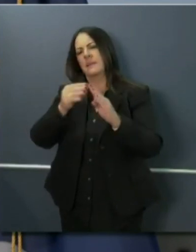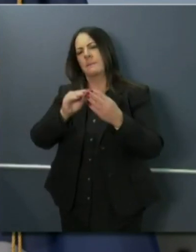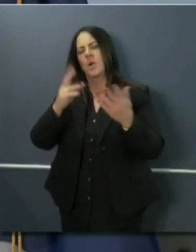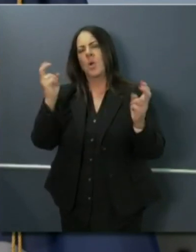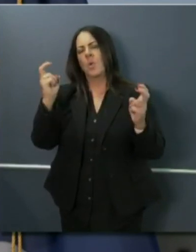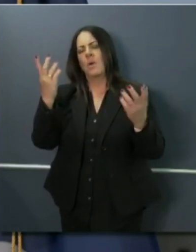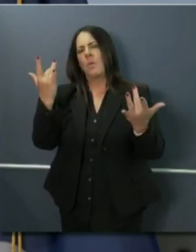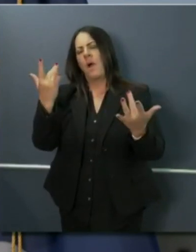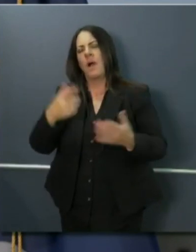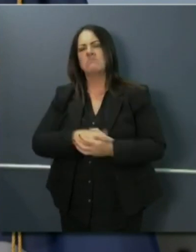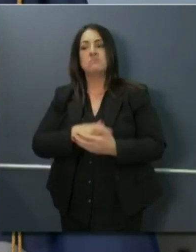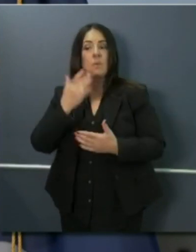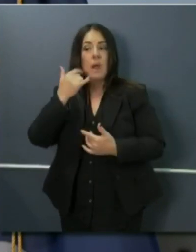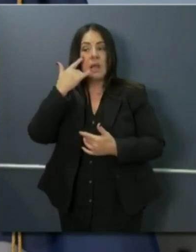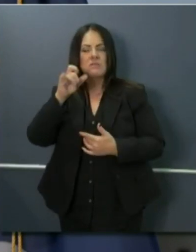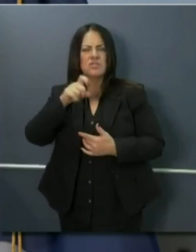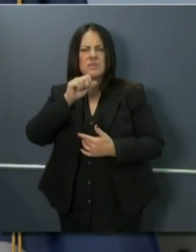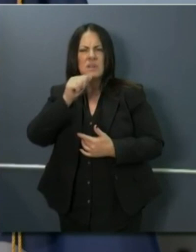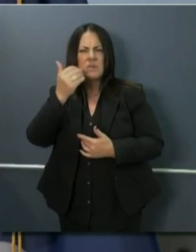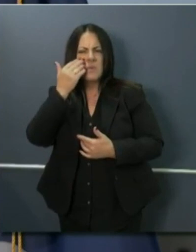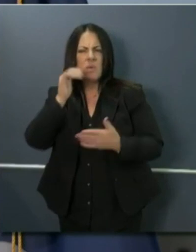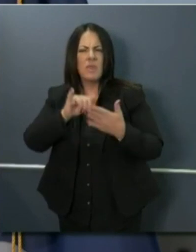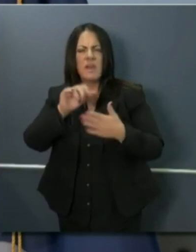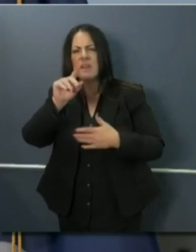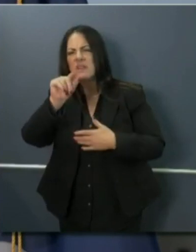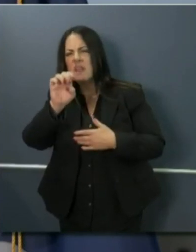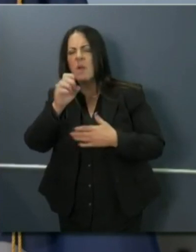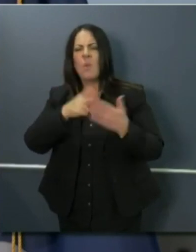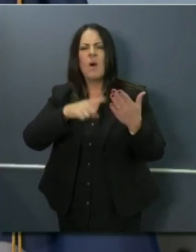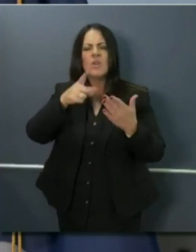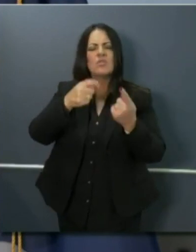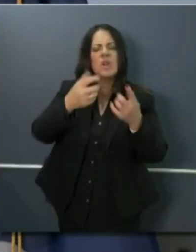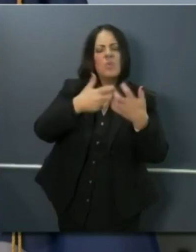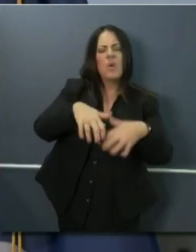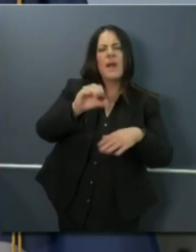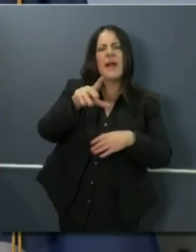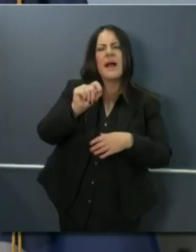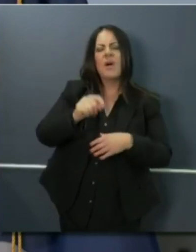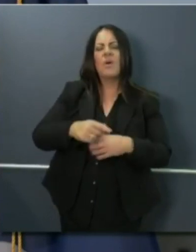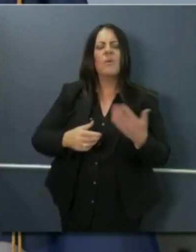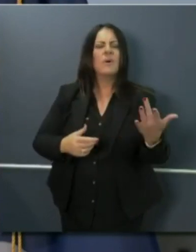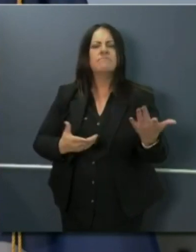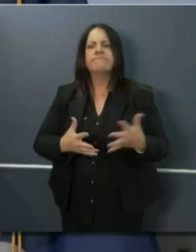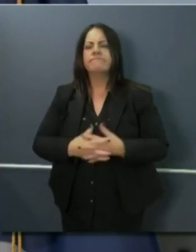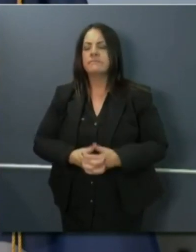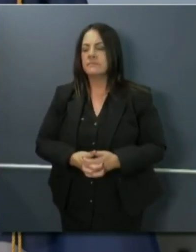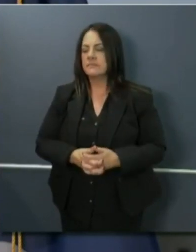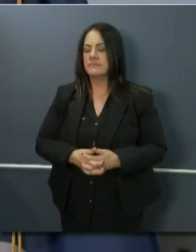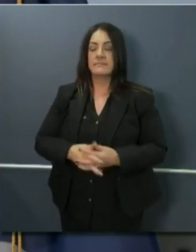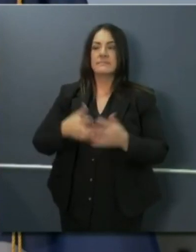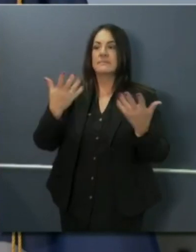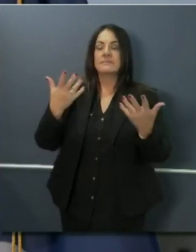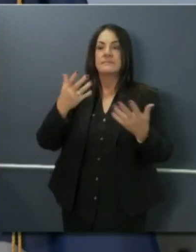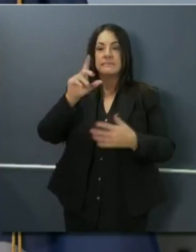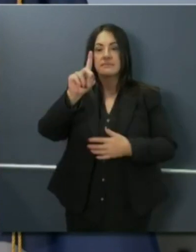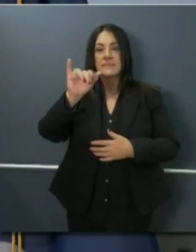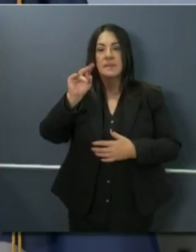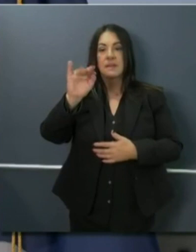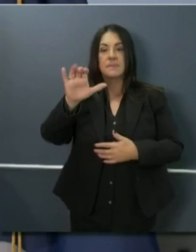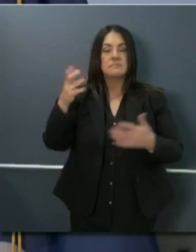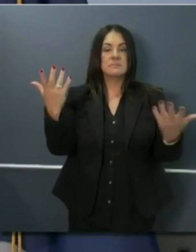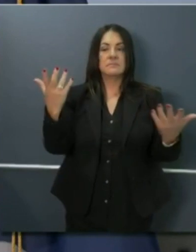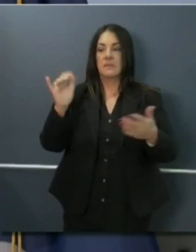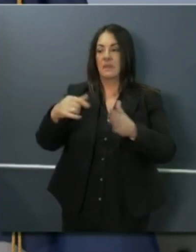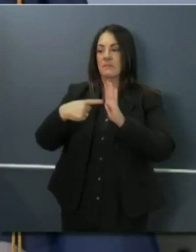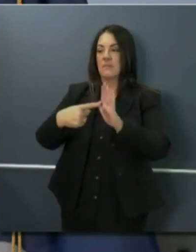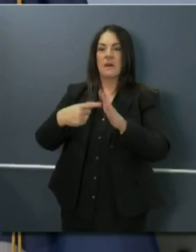shouldn't know kind of the date that the administration is working off of right now. Well, because first of all, just on that, it's a dynamic